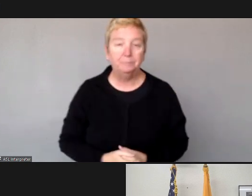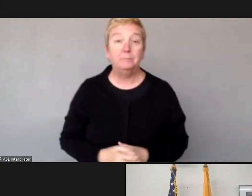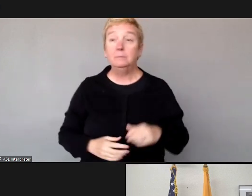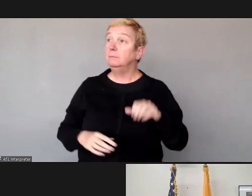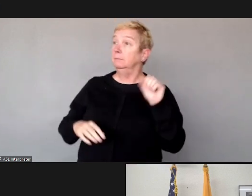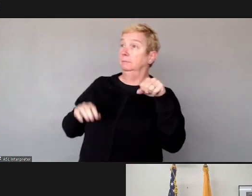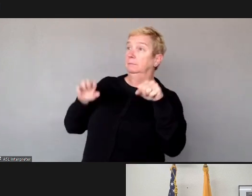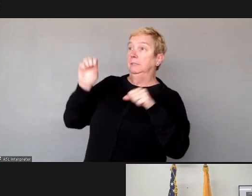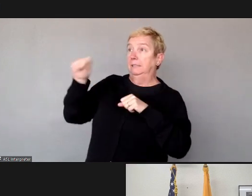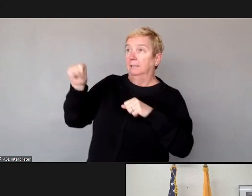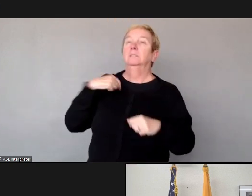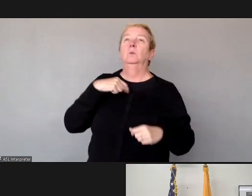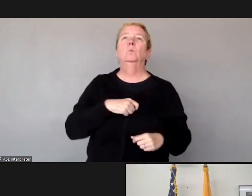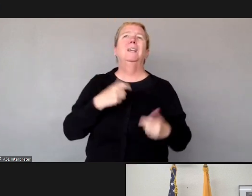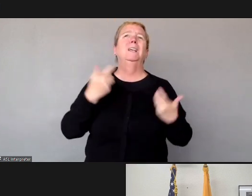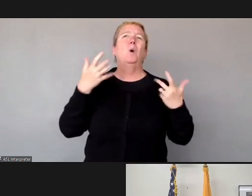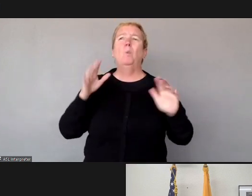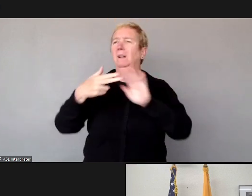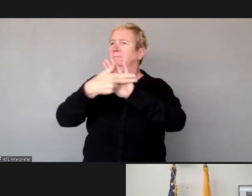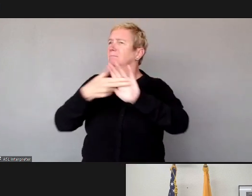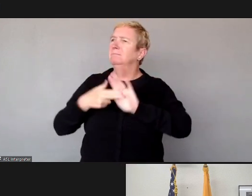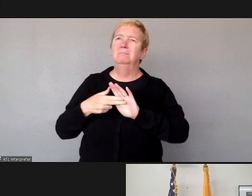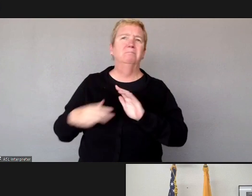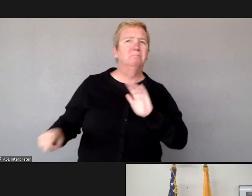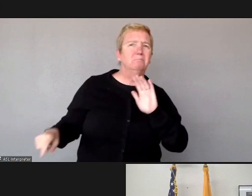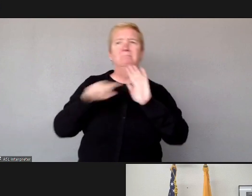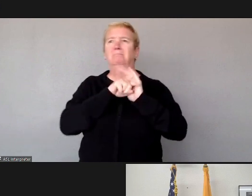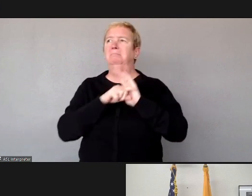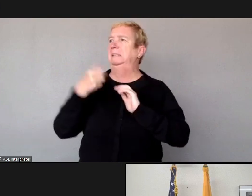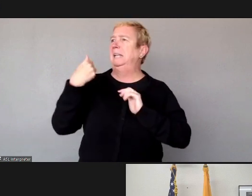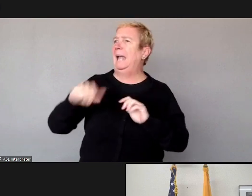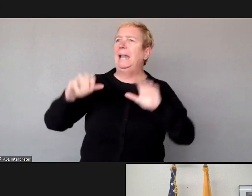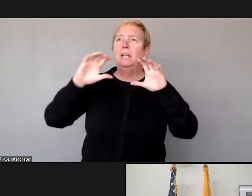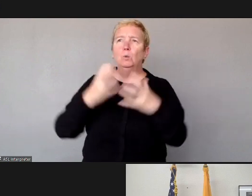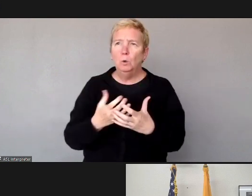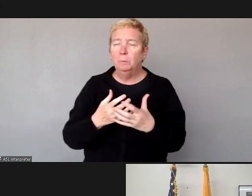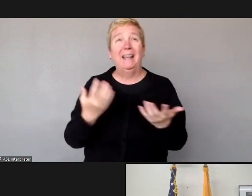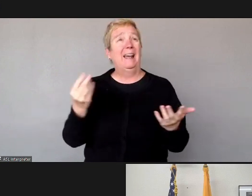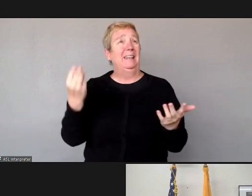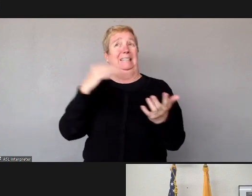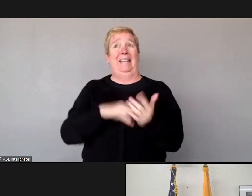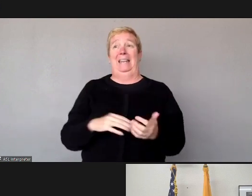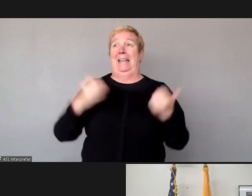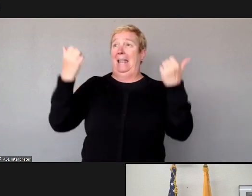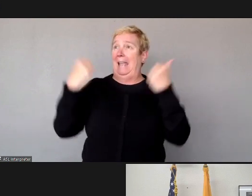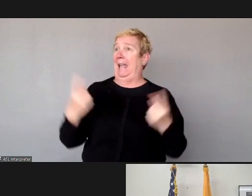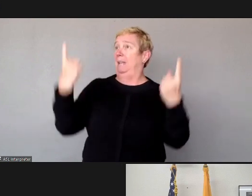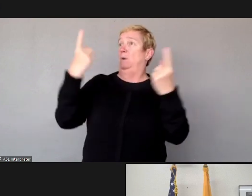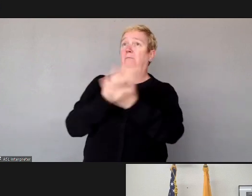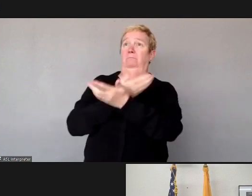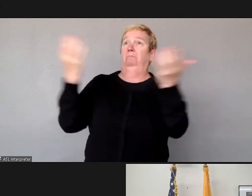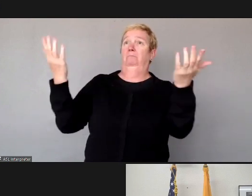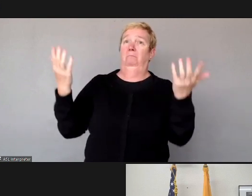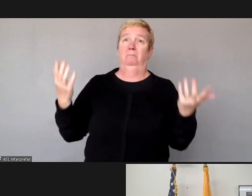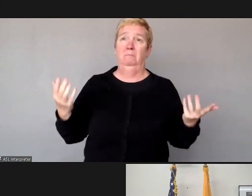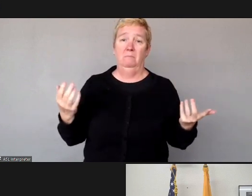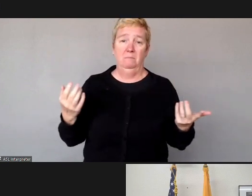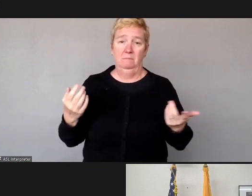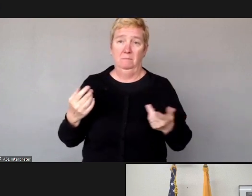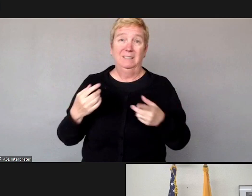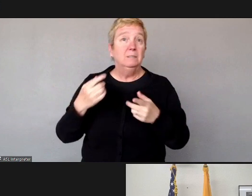We don't want to stigmatize any group, and like we shared, anybody really with those transmission mechanisms